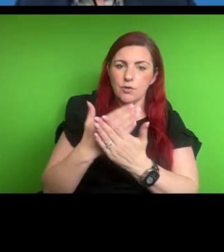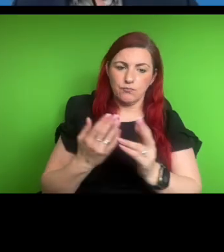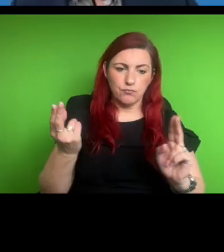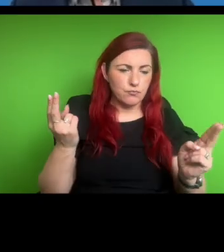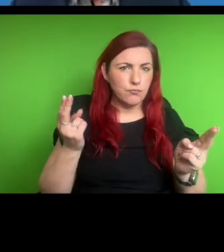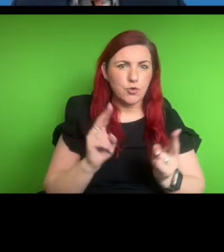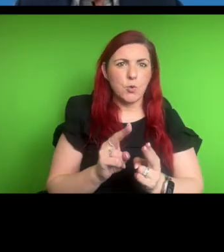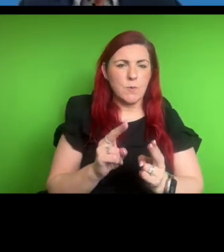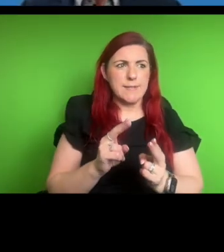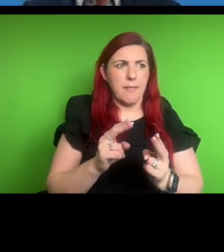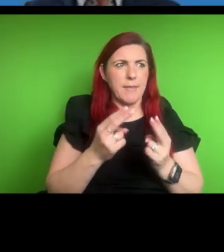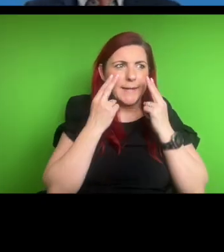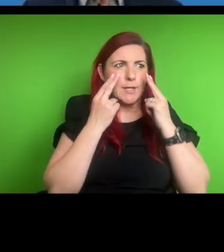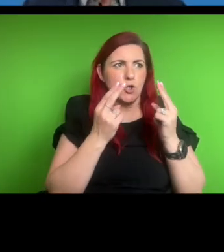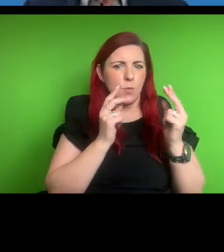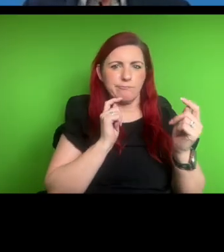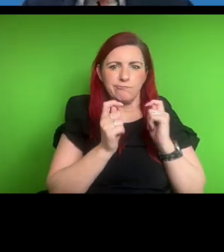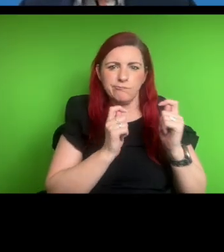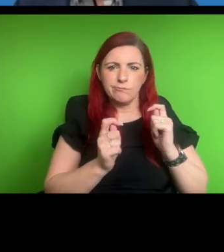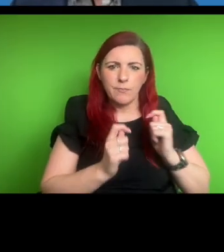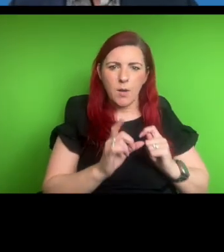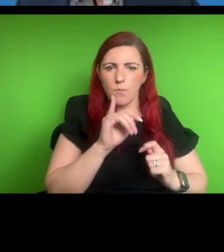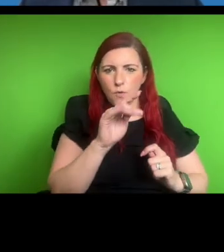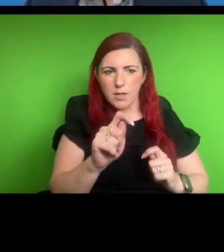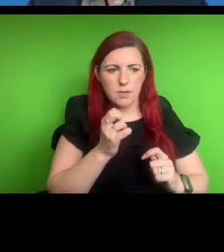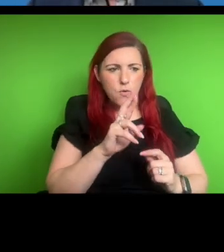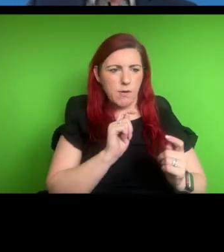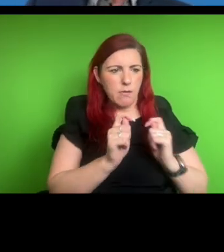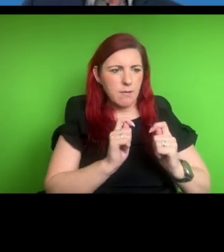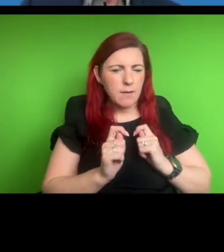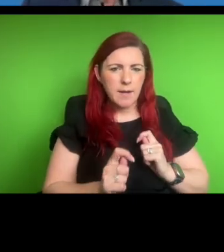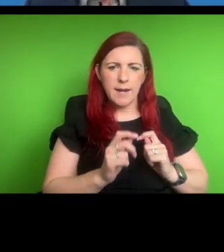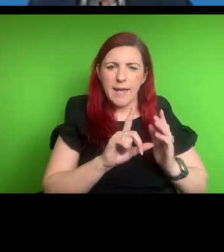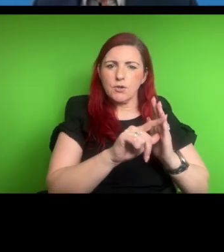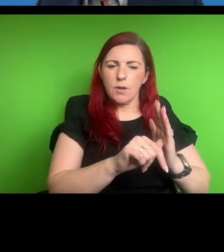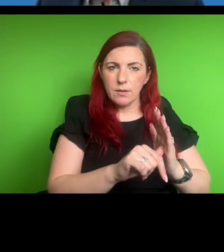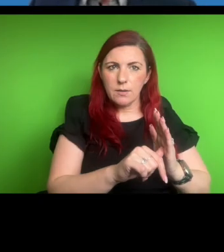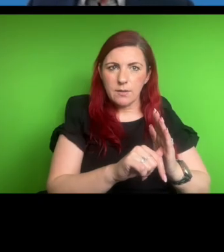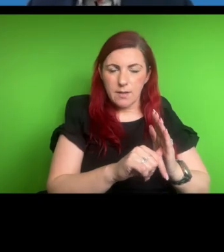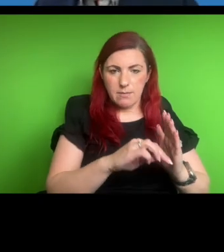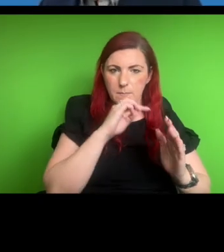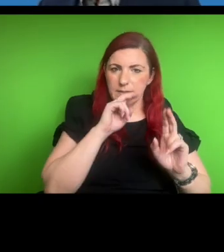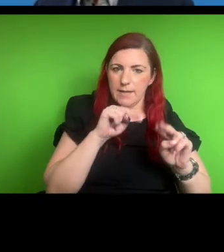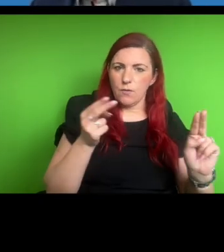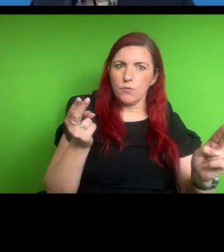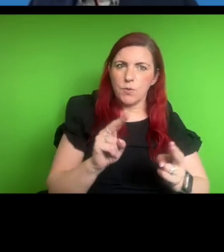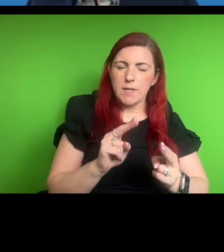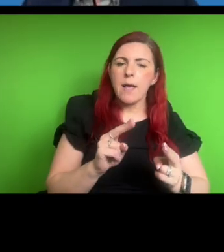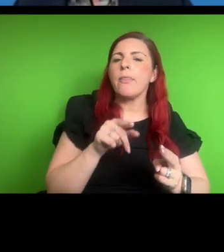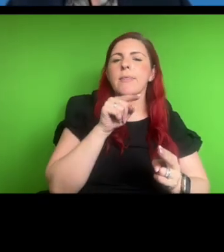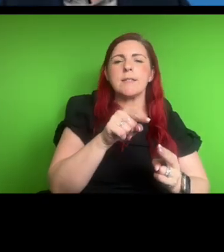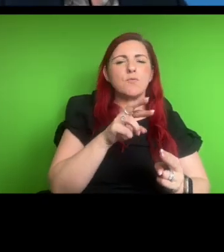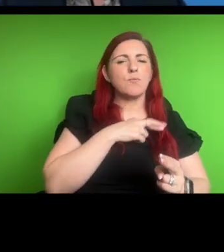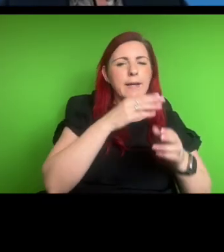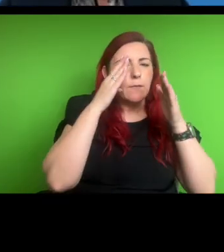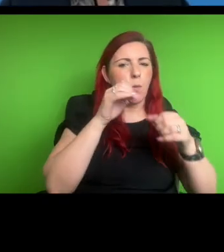of products. And we've really seen this in the area of web accessibility, which has been much better served,